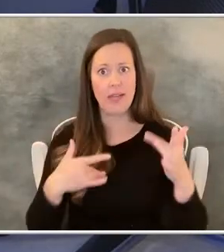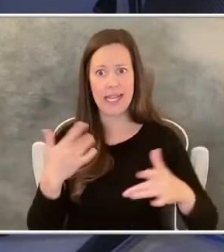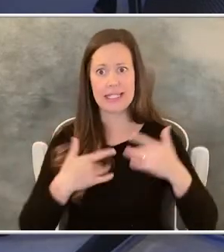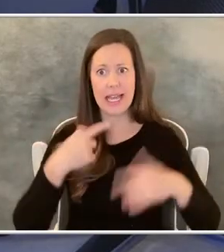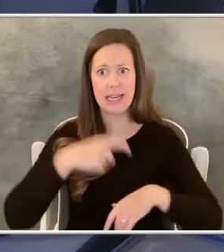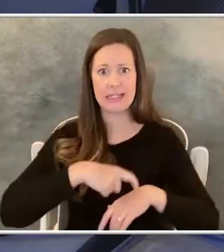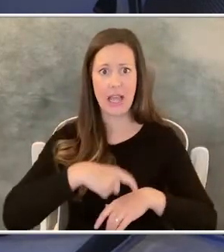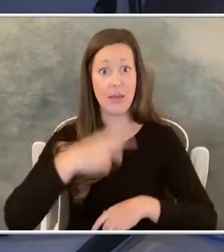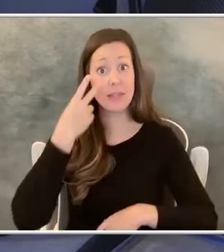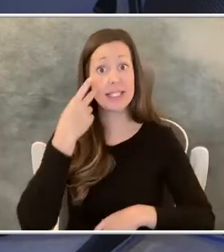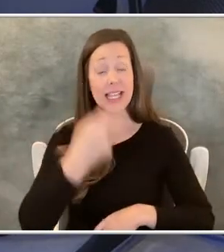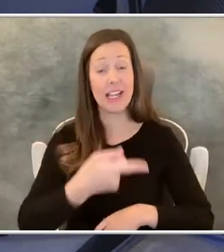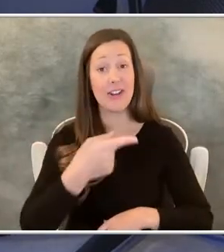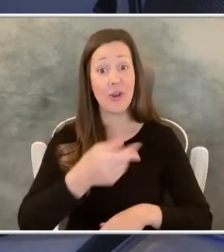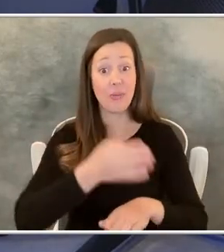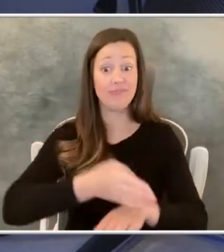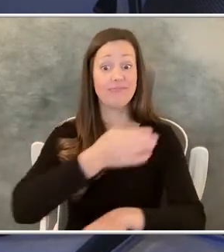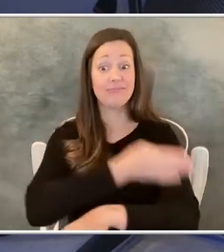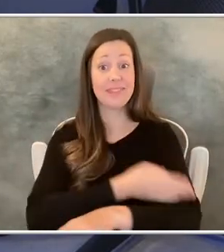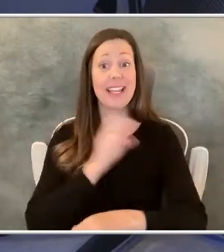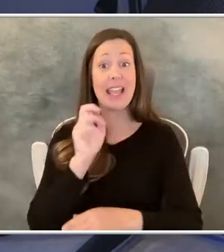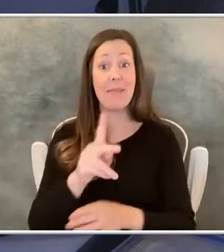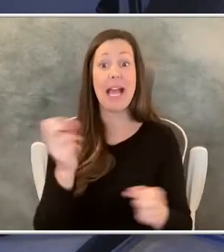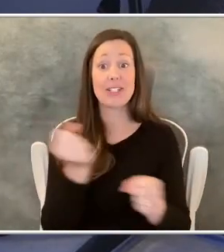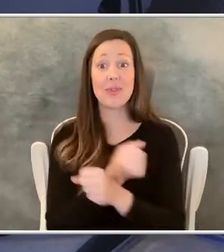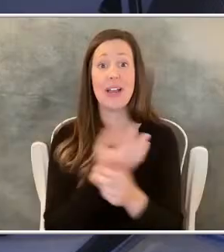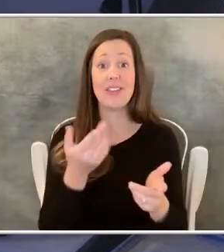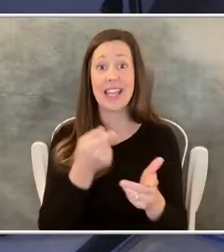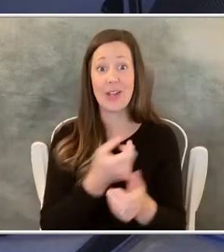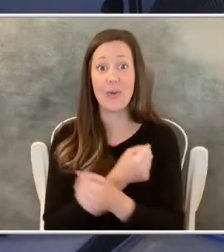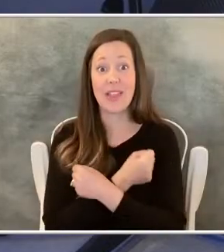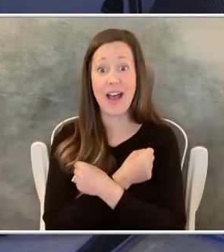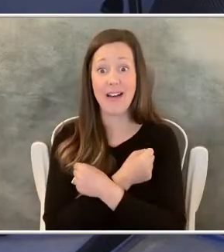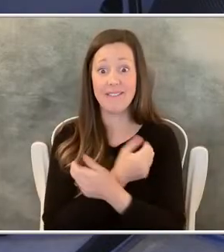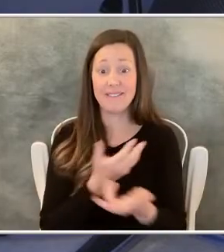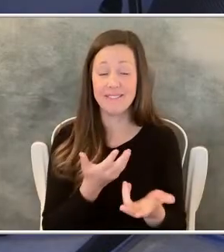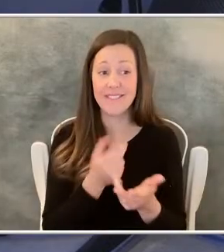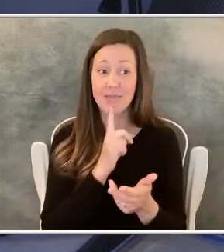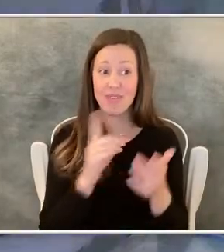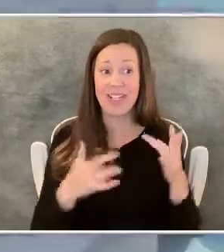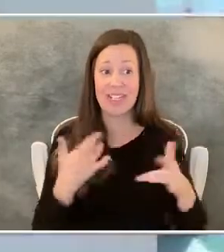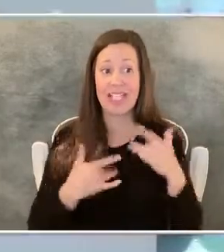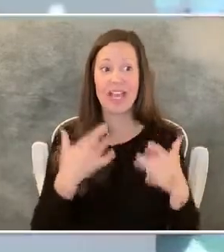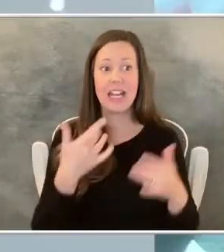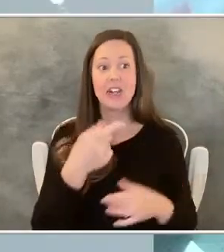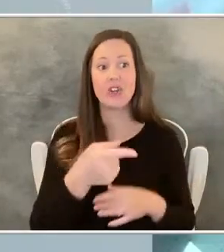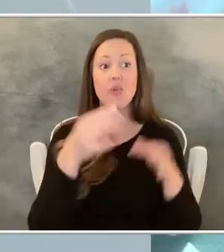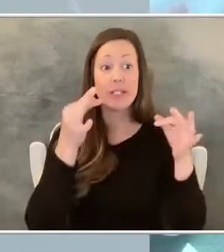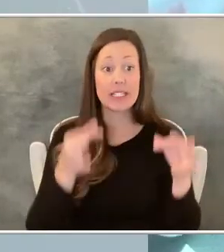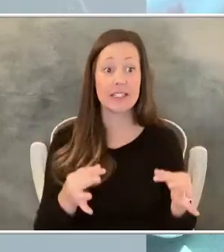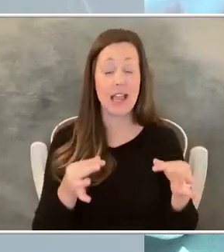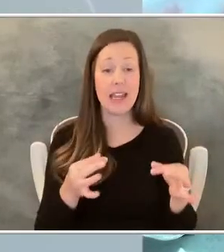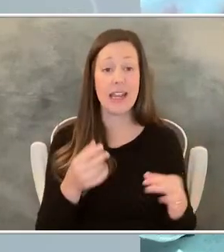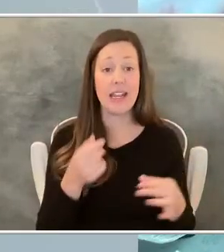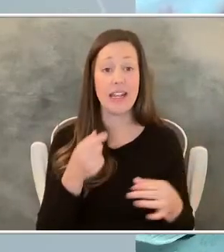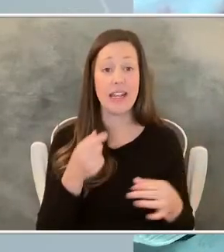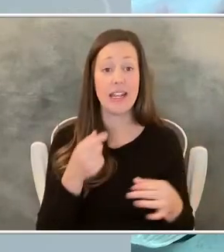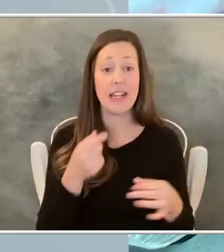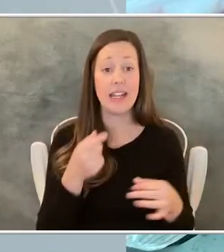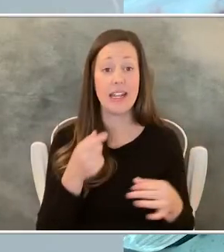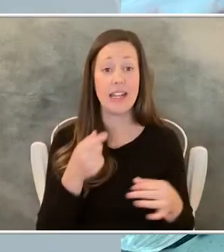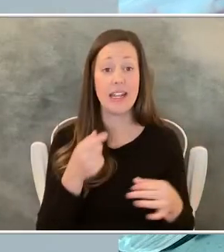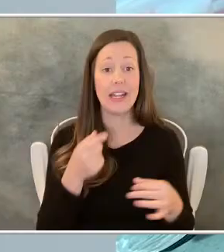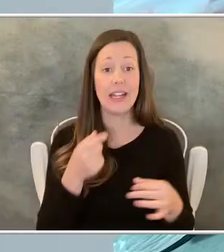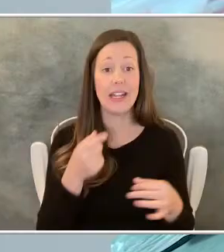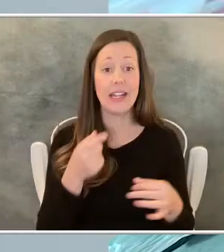get back to all the things that you love, and I want to get to that because that's really exciting. You decided to do your art while